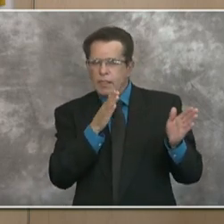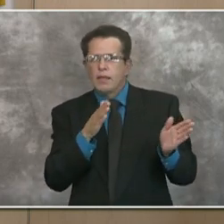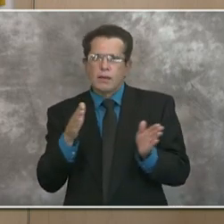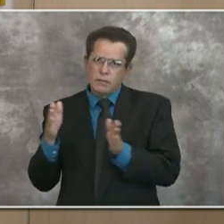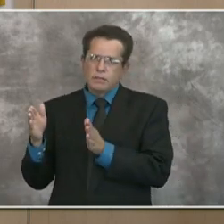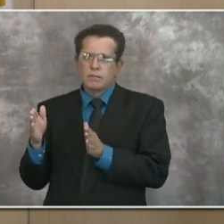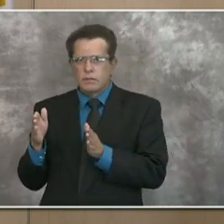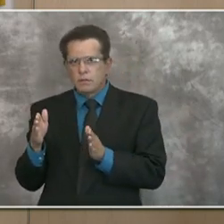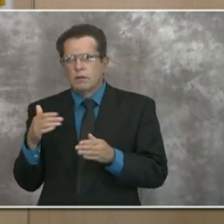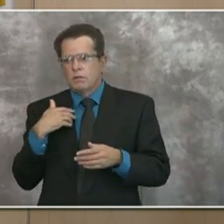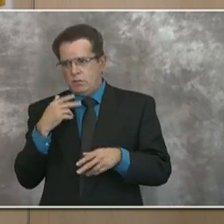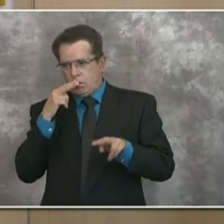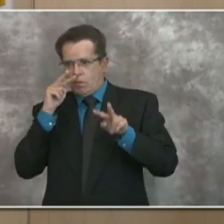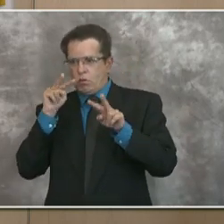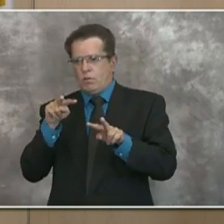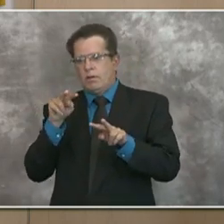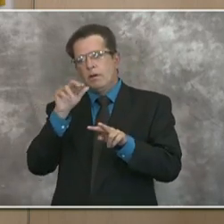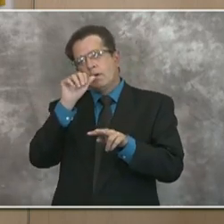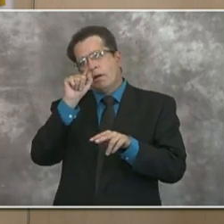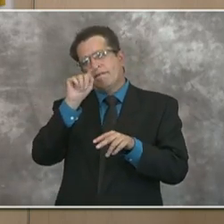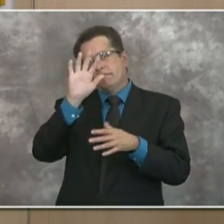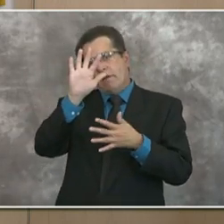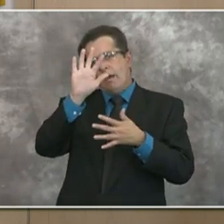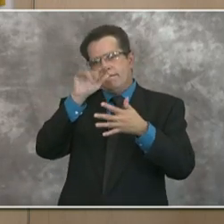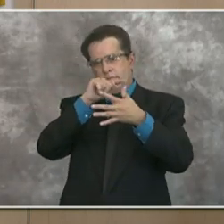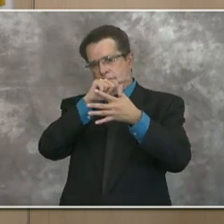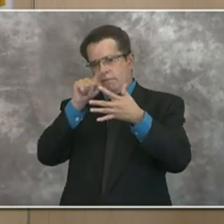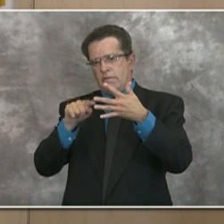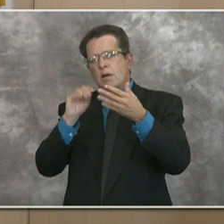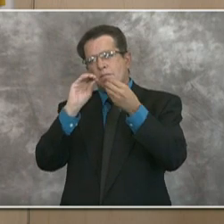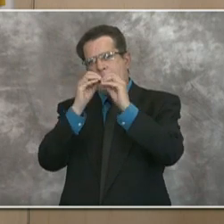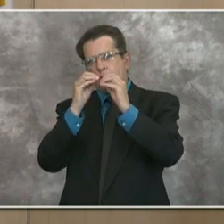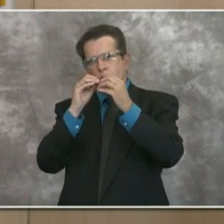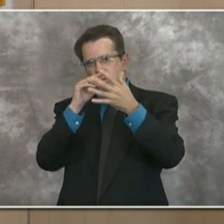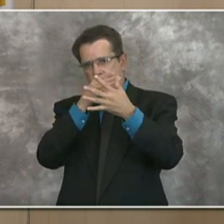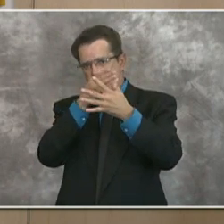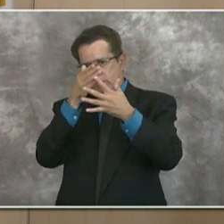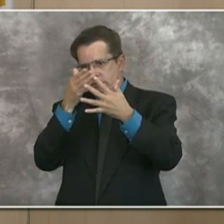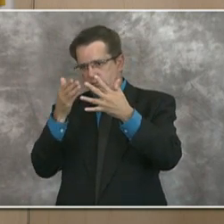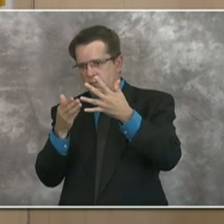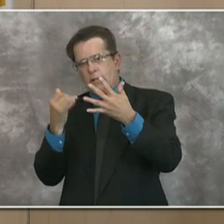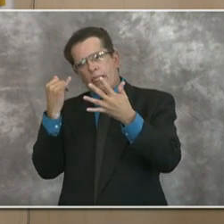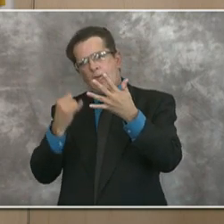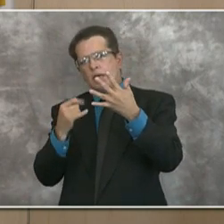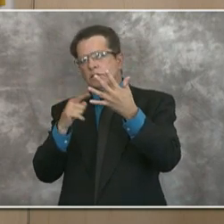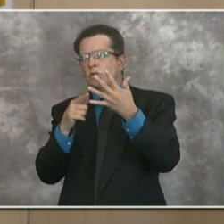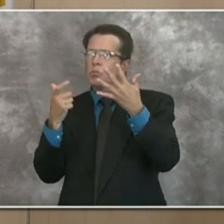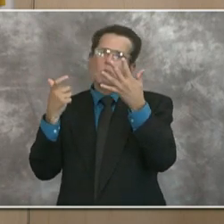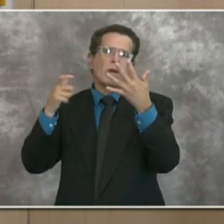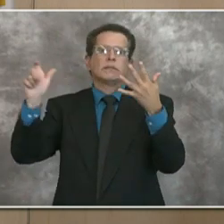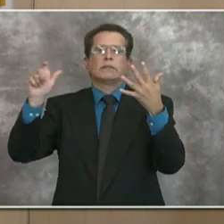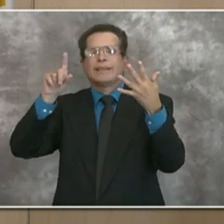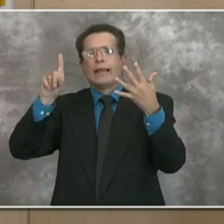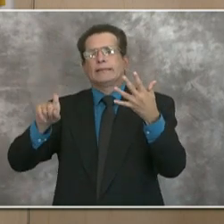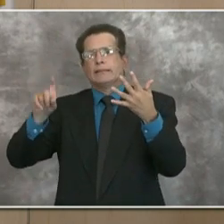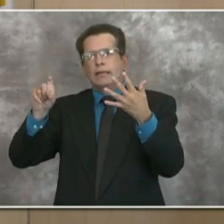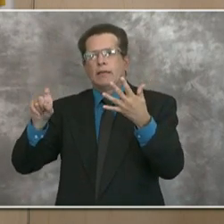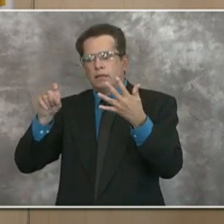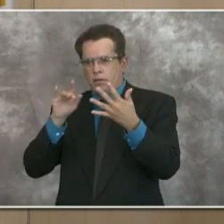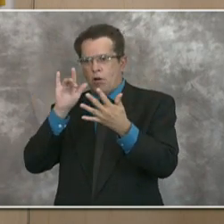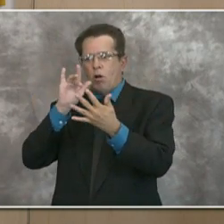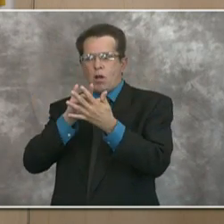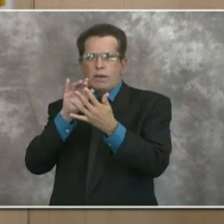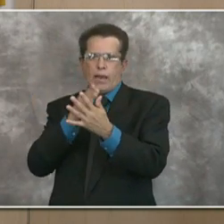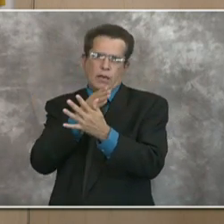strategy. Looking at the 5 metrics, which the last piece is robust testing, contact tracing,